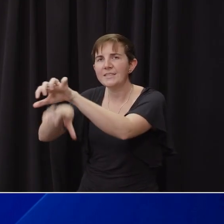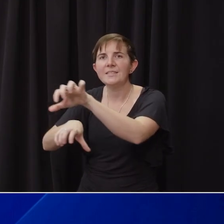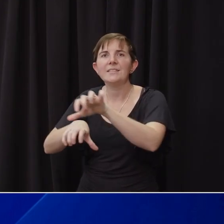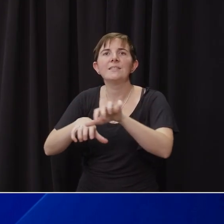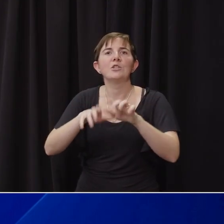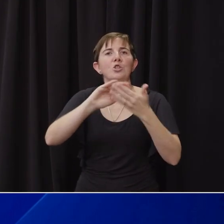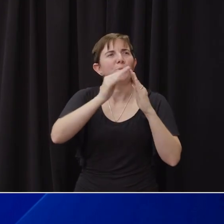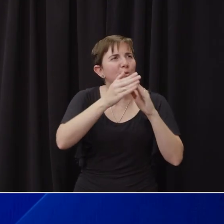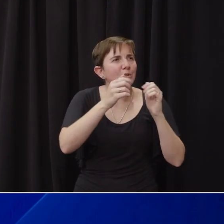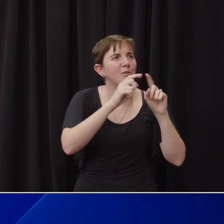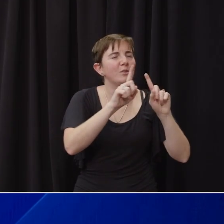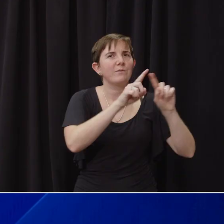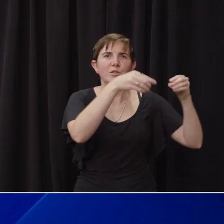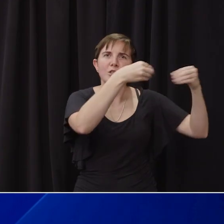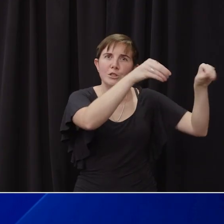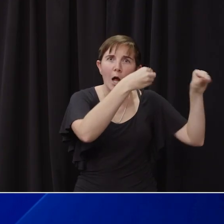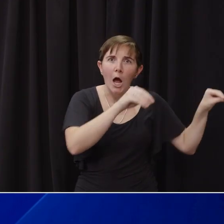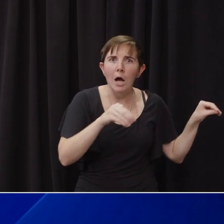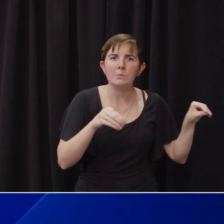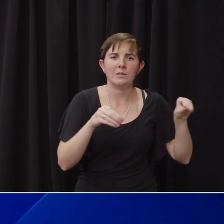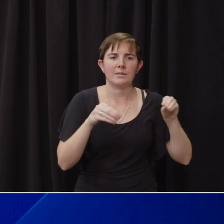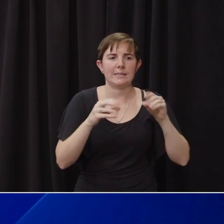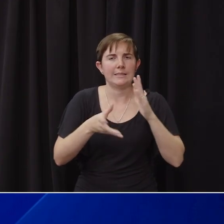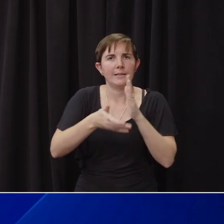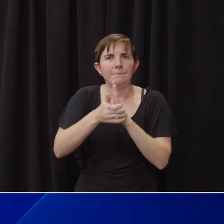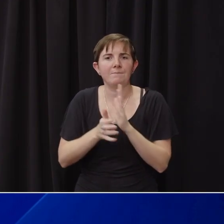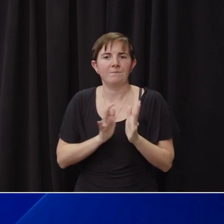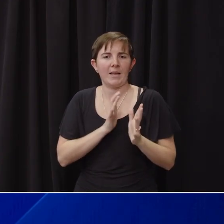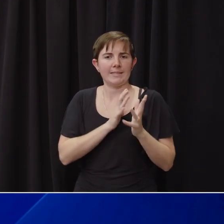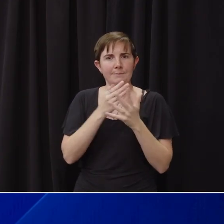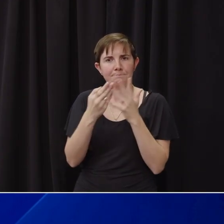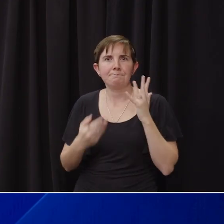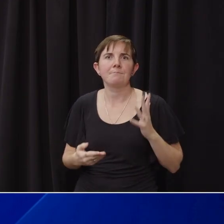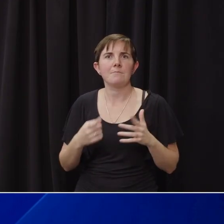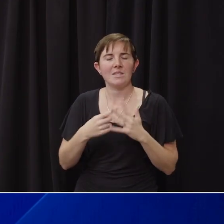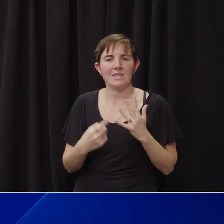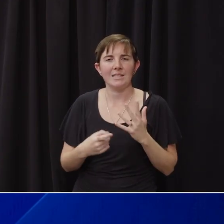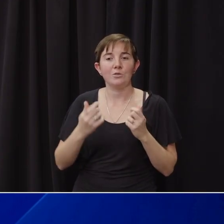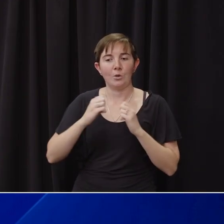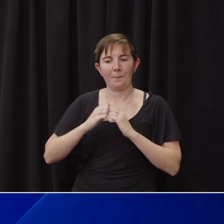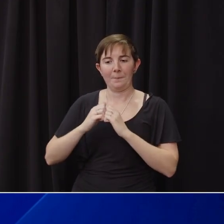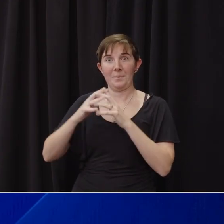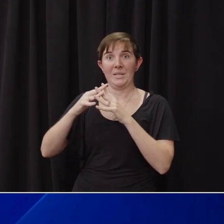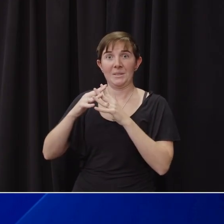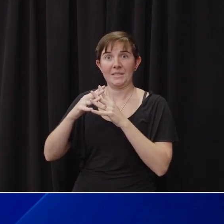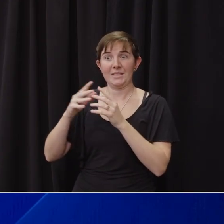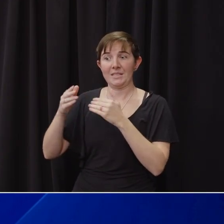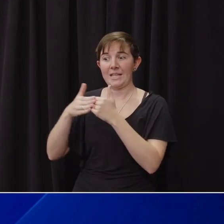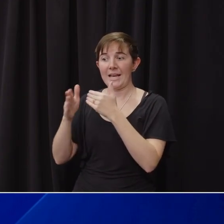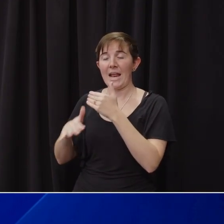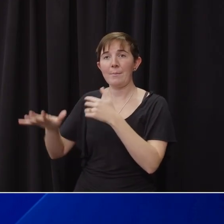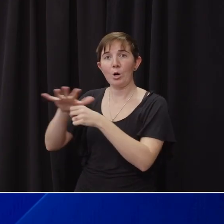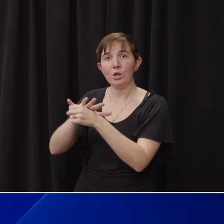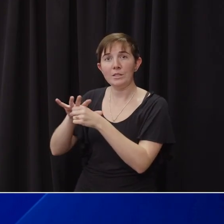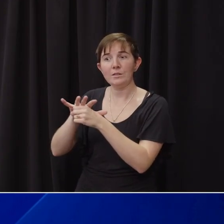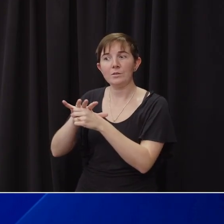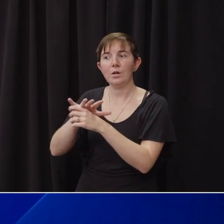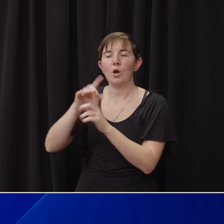shops and amenities. And so kind of building neighborhoods around